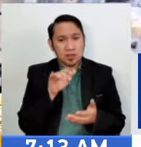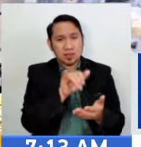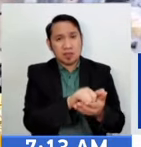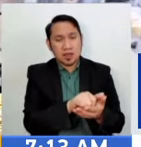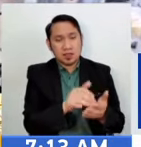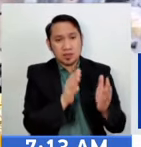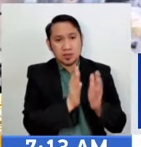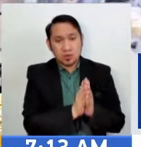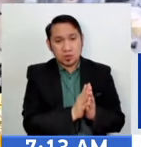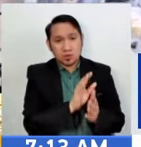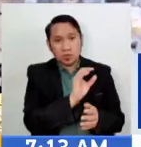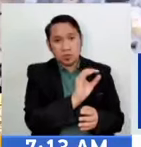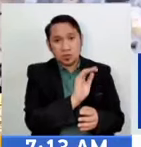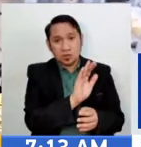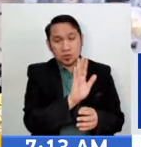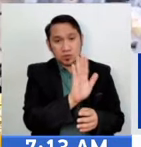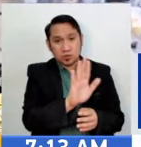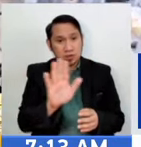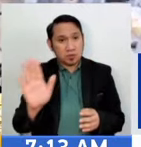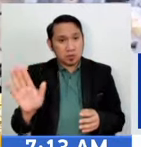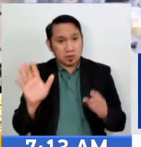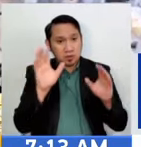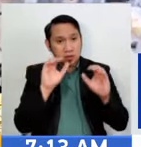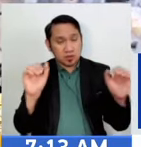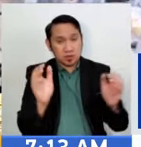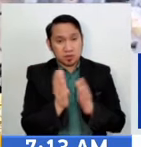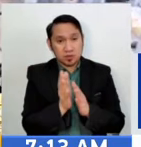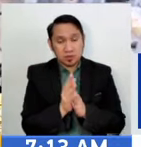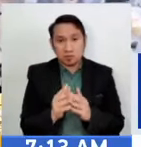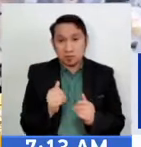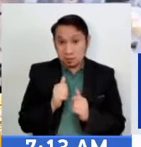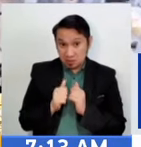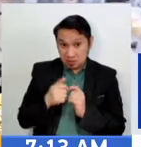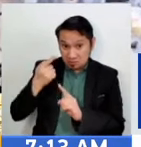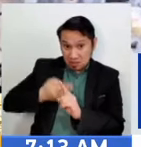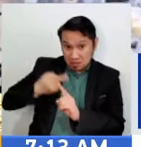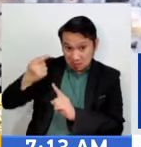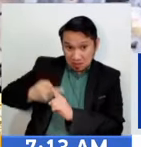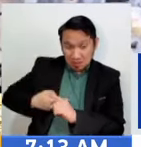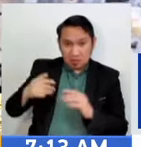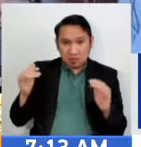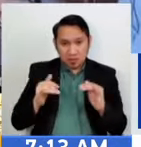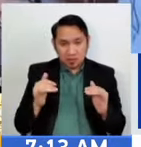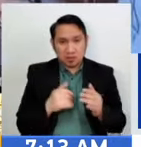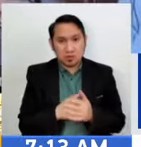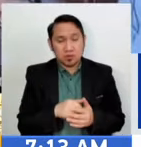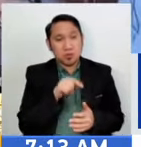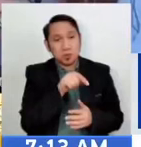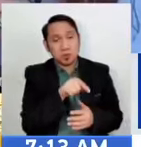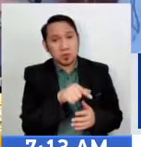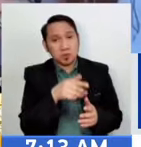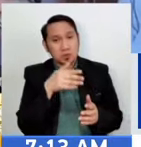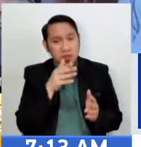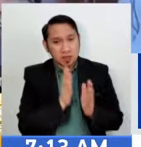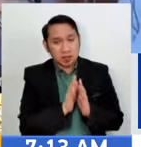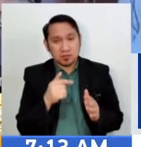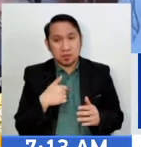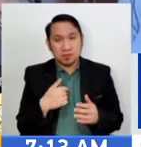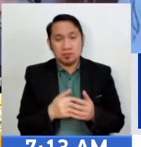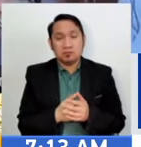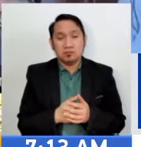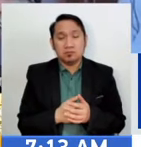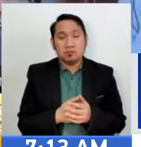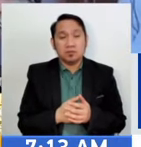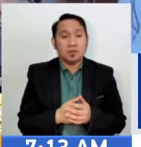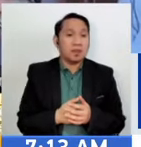SUC presidents. Of monthly meetings? There are actually requests, Madam Chair. Nasa kalahati raw ng 24